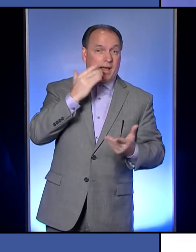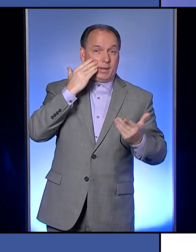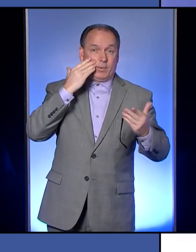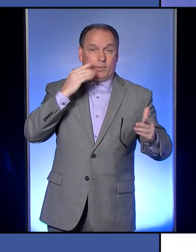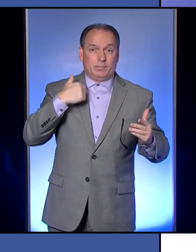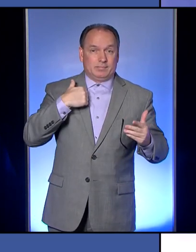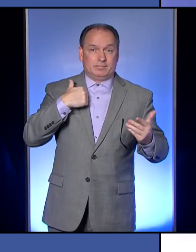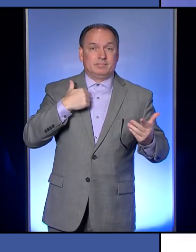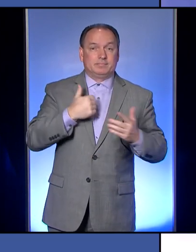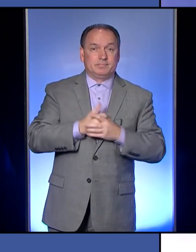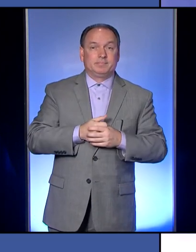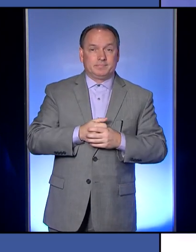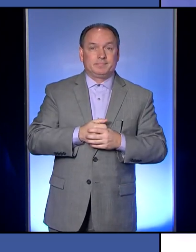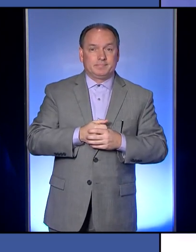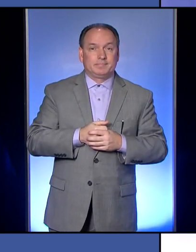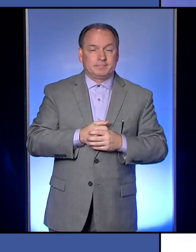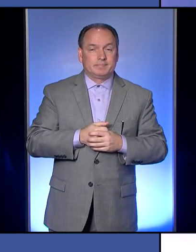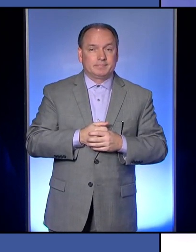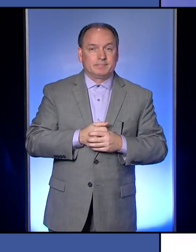of that.